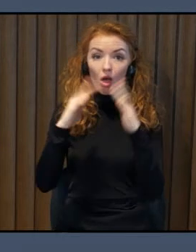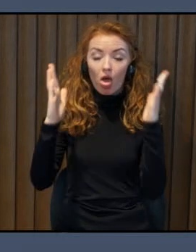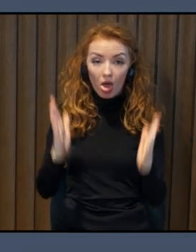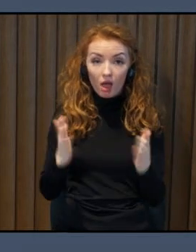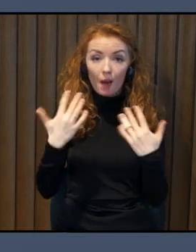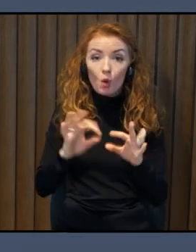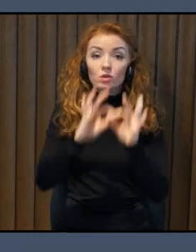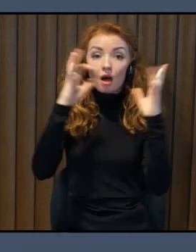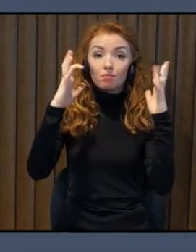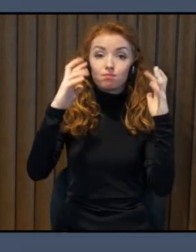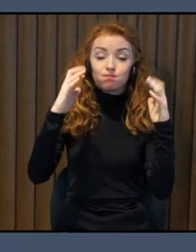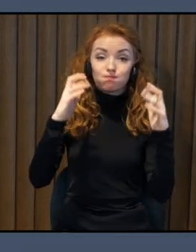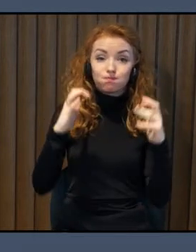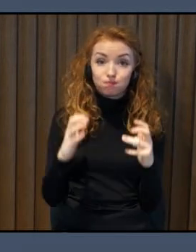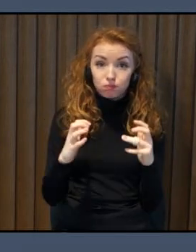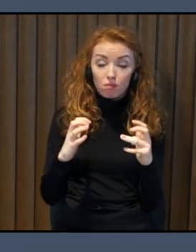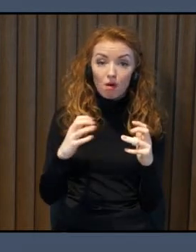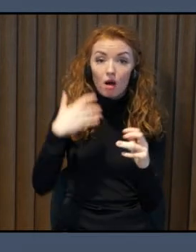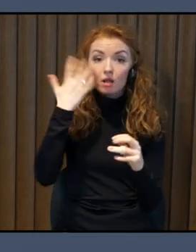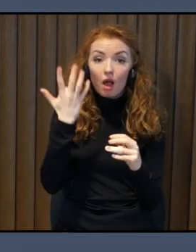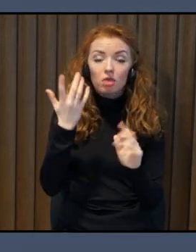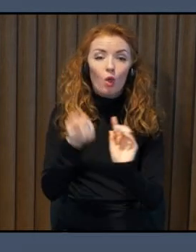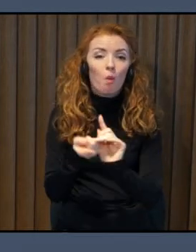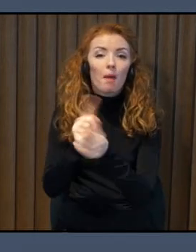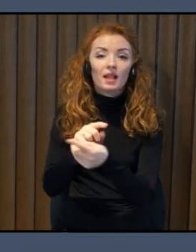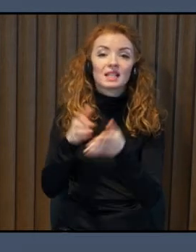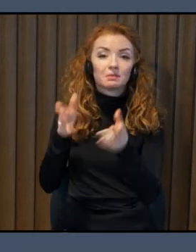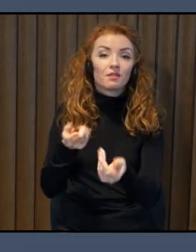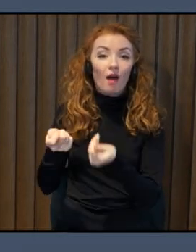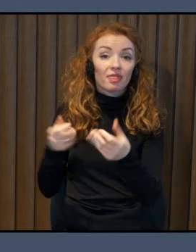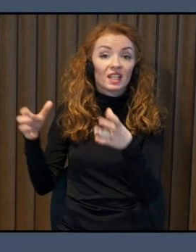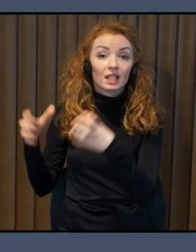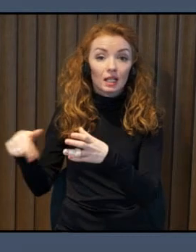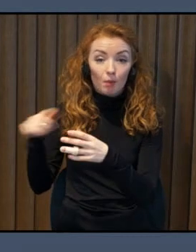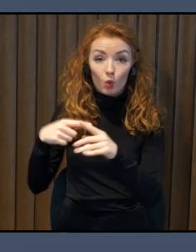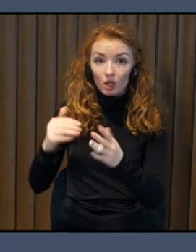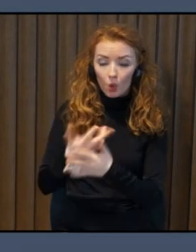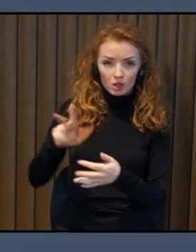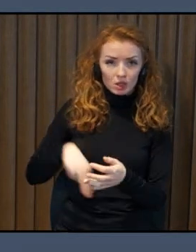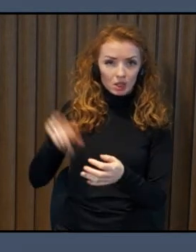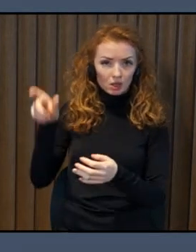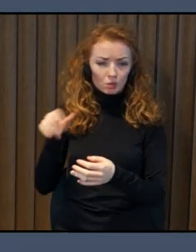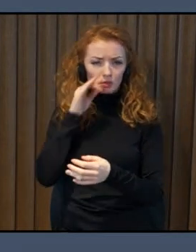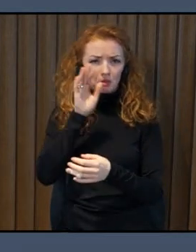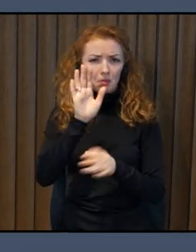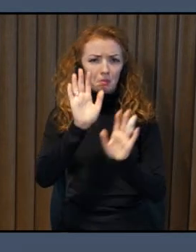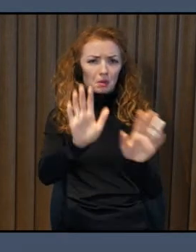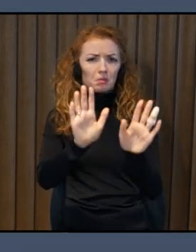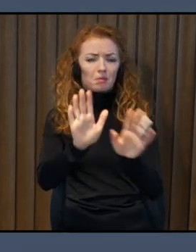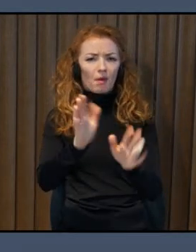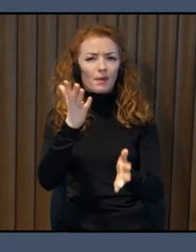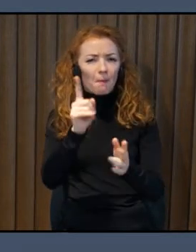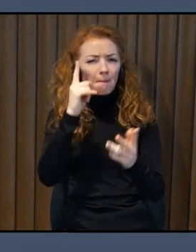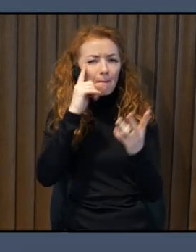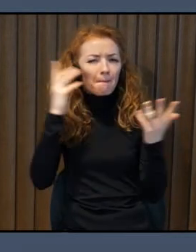of the buildings they had already started demolishing of the house, and the management of the